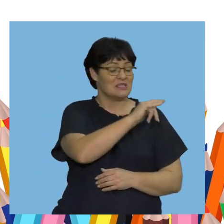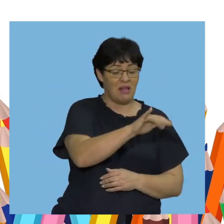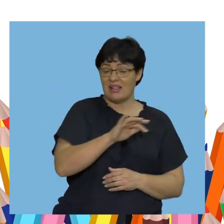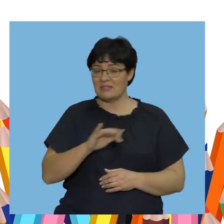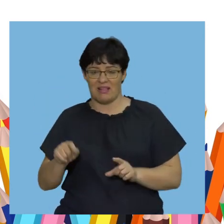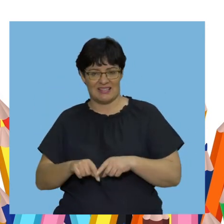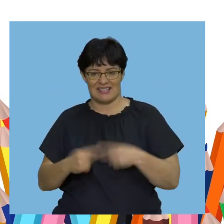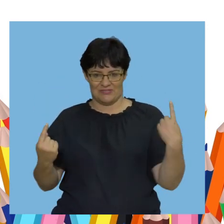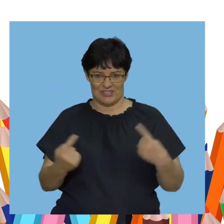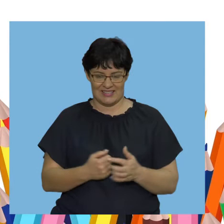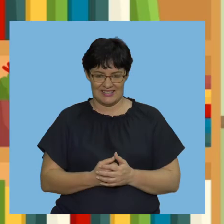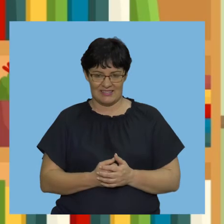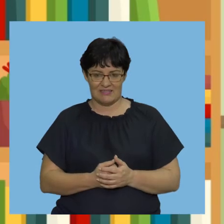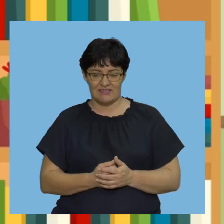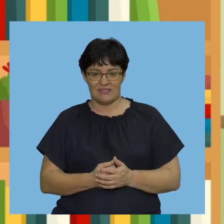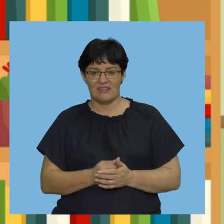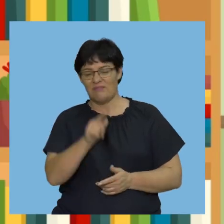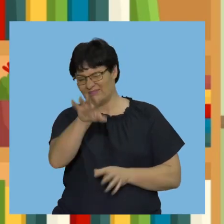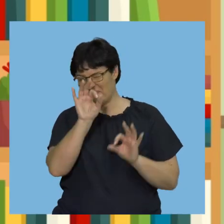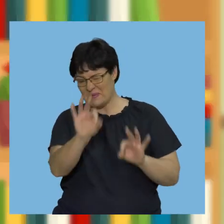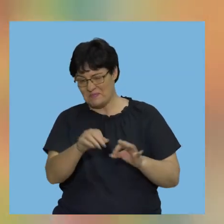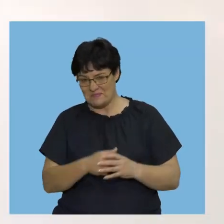spelt differently. You've got it.